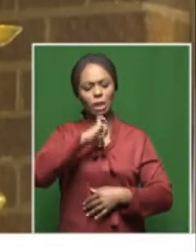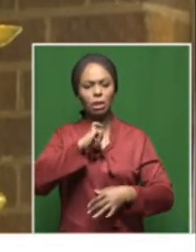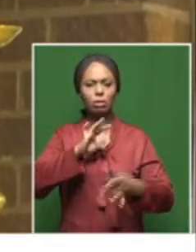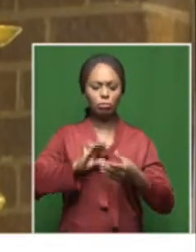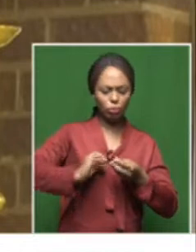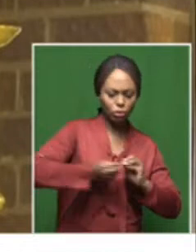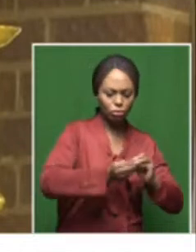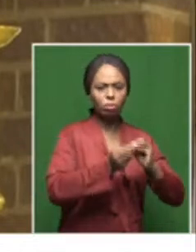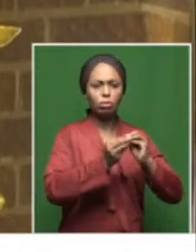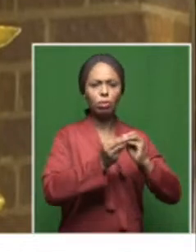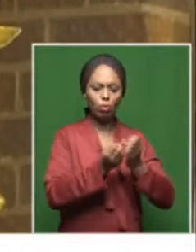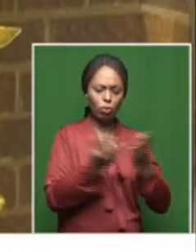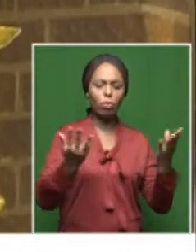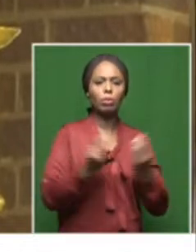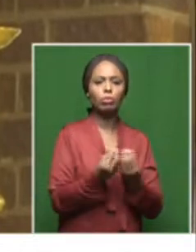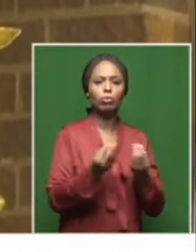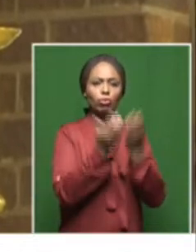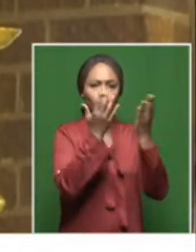We had another problem.